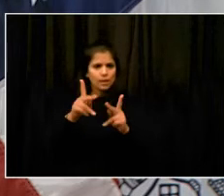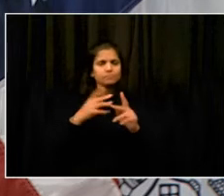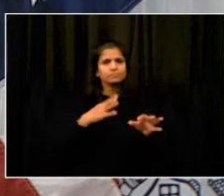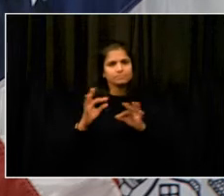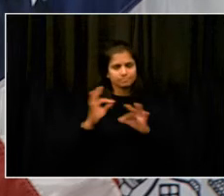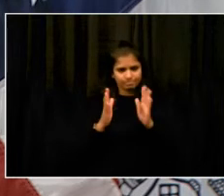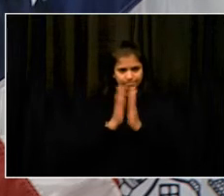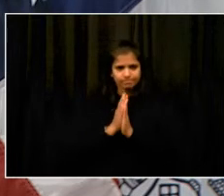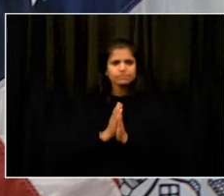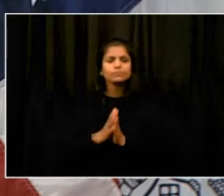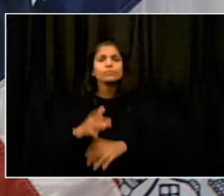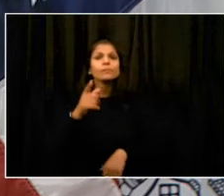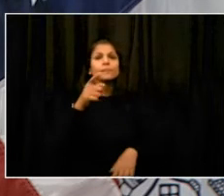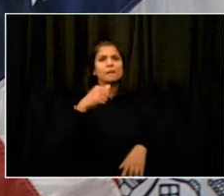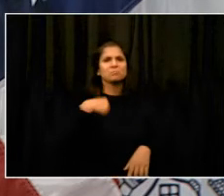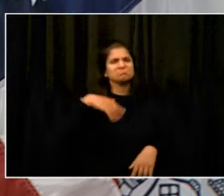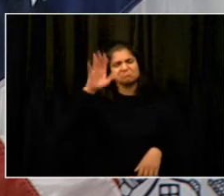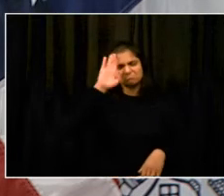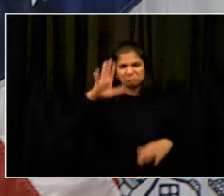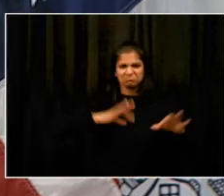Dr. Varma and Dr. Easterling.